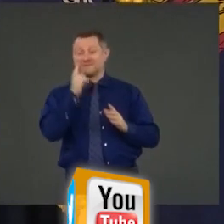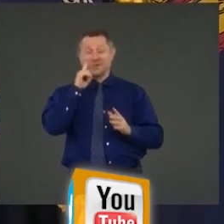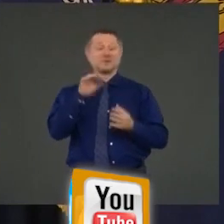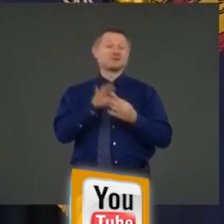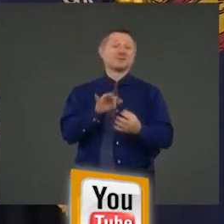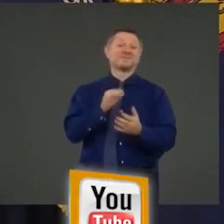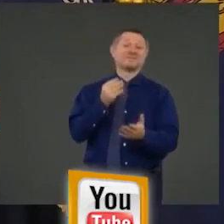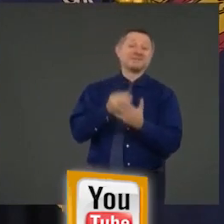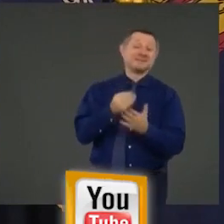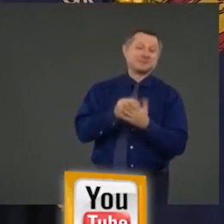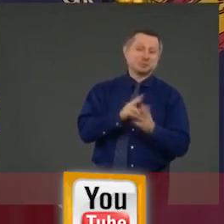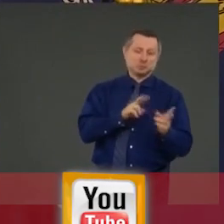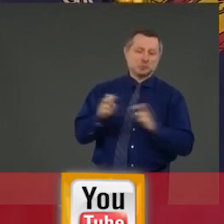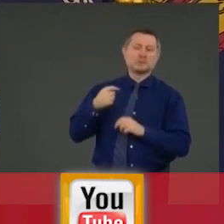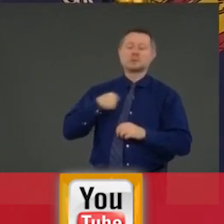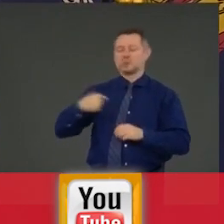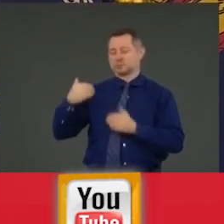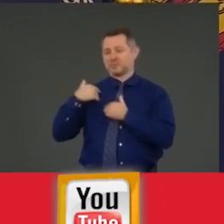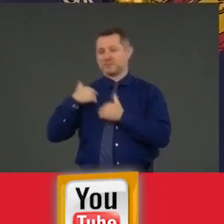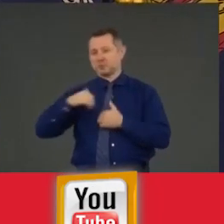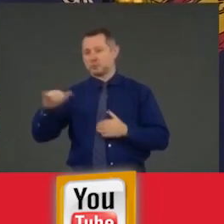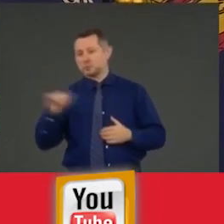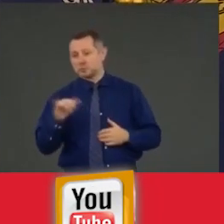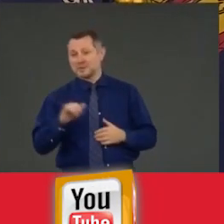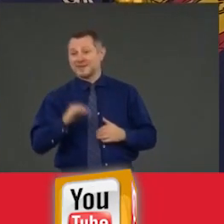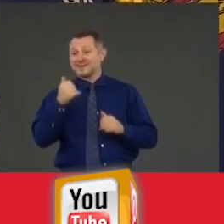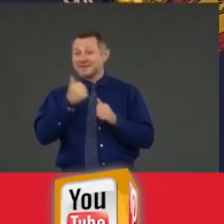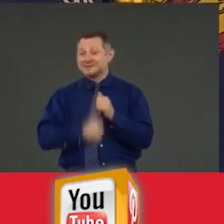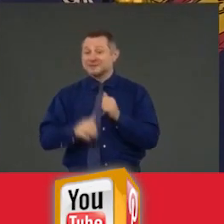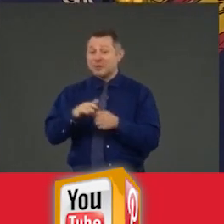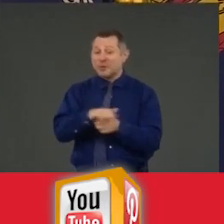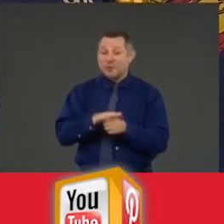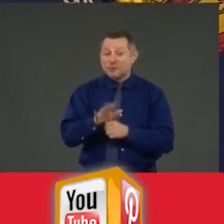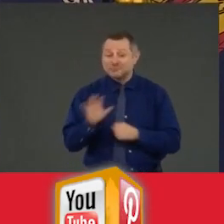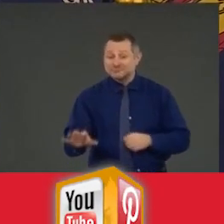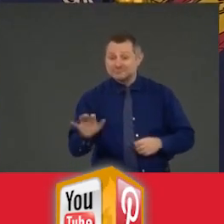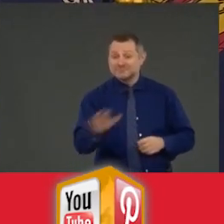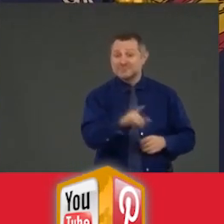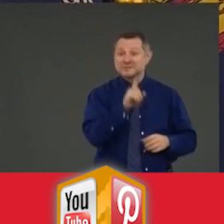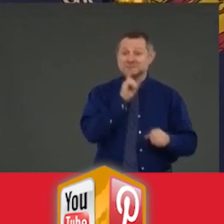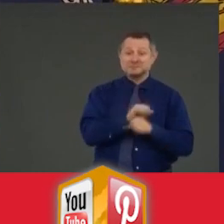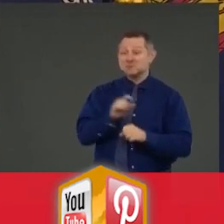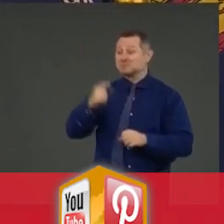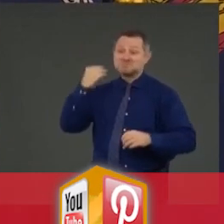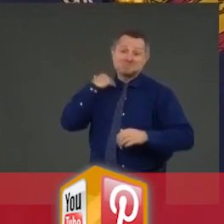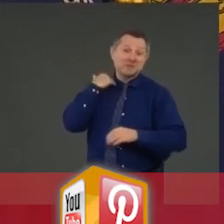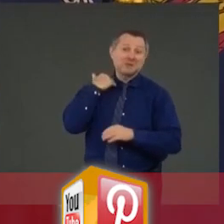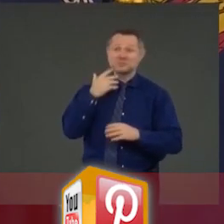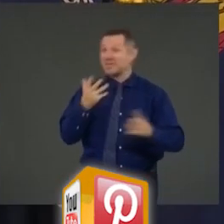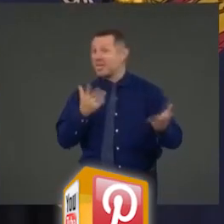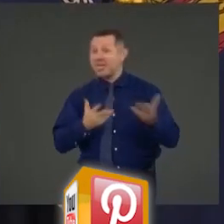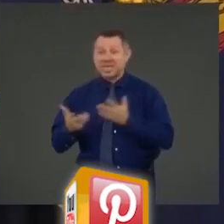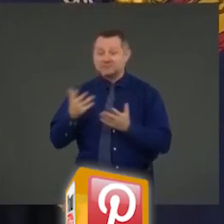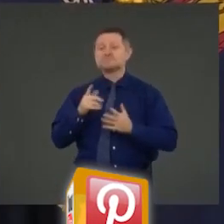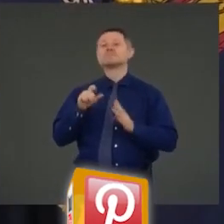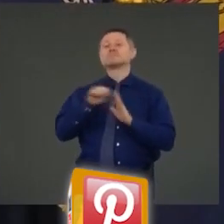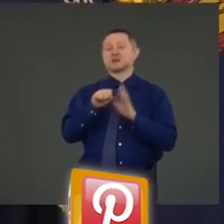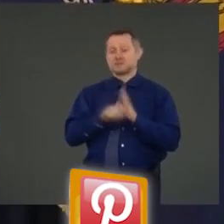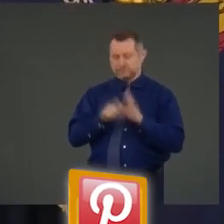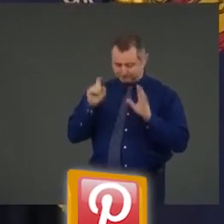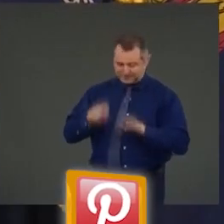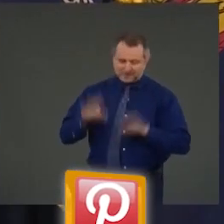responsible. If a locality goes bankrupt, you know what happens? The state has to take it